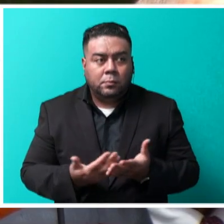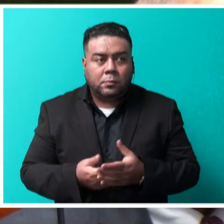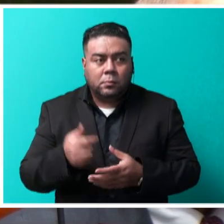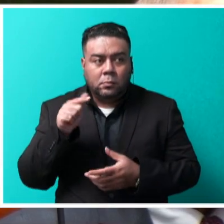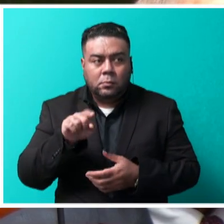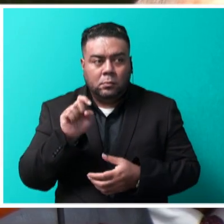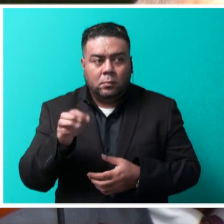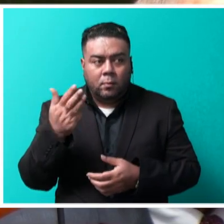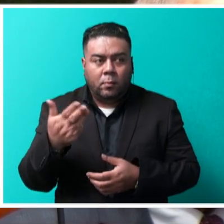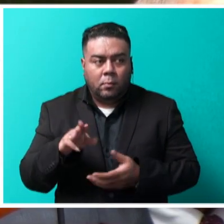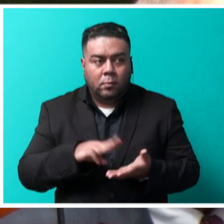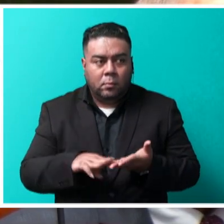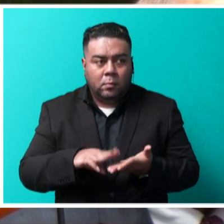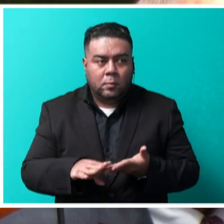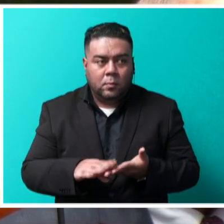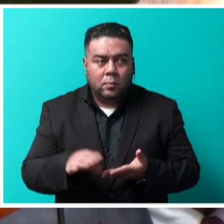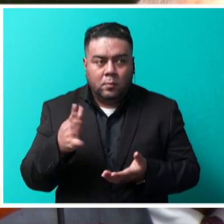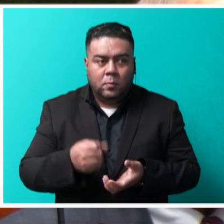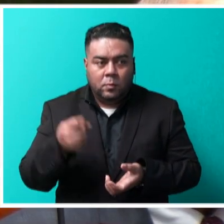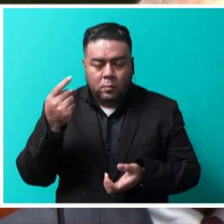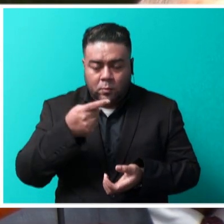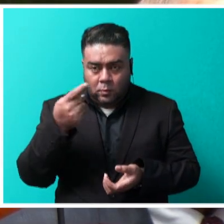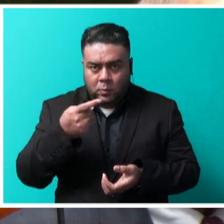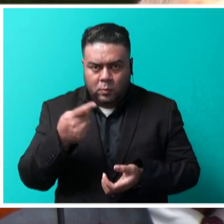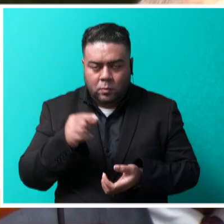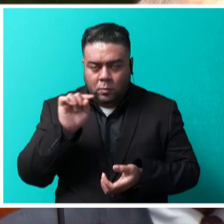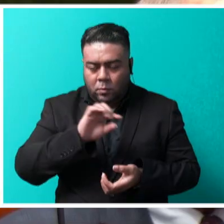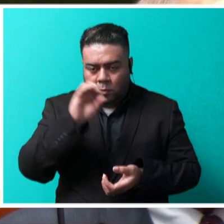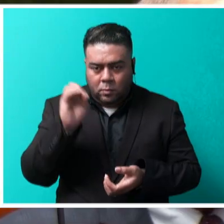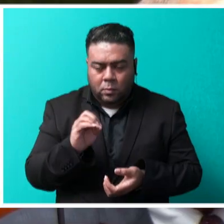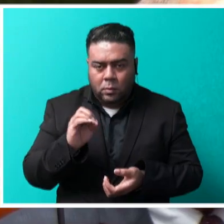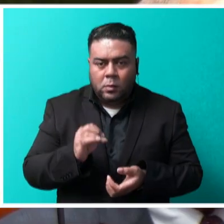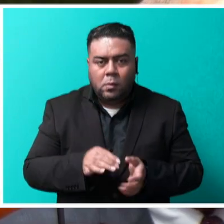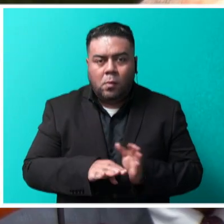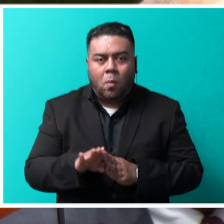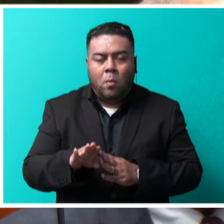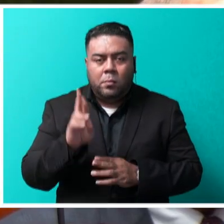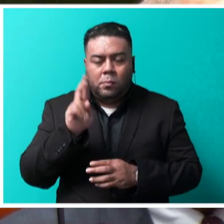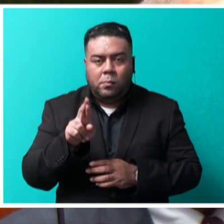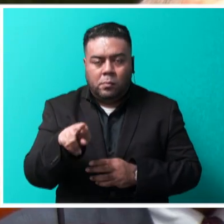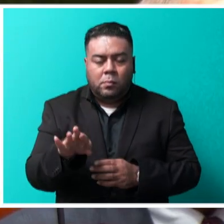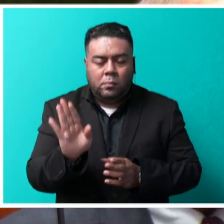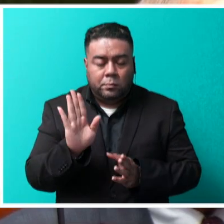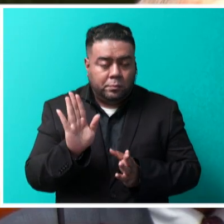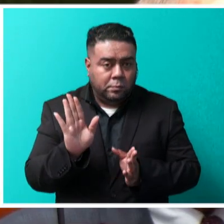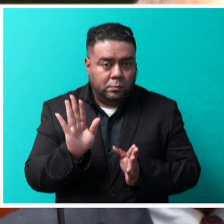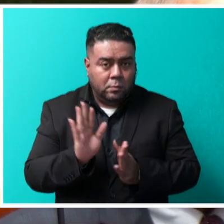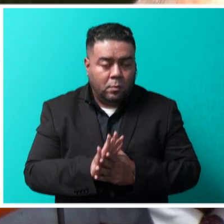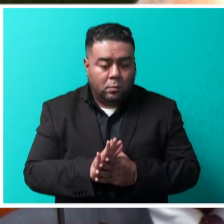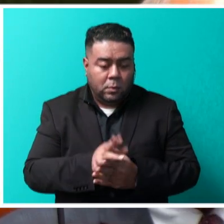million, Mr. Speaker. There is 11% increase in allowance for rural pregnant mothers as well. We